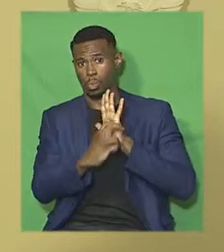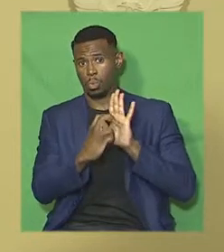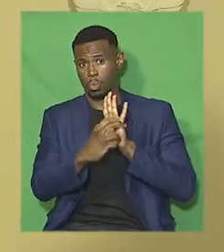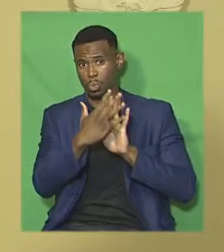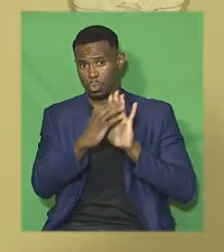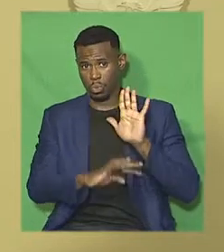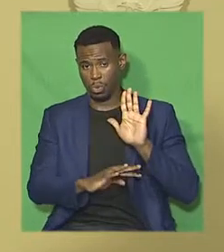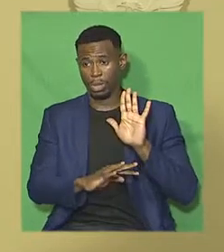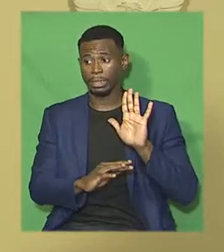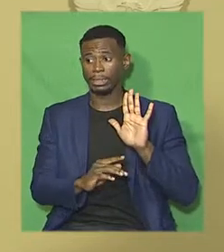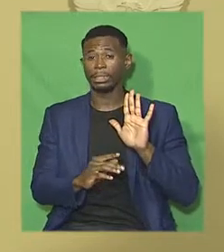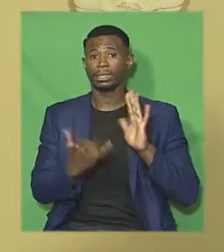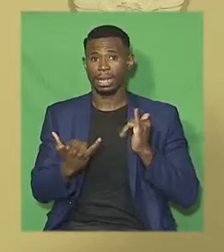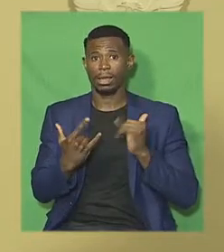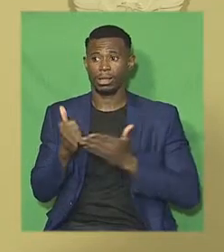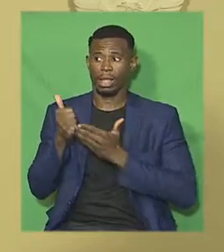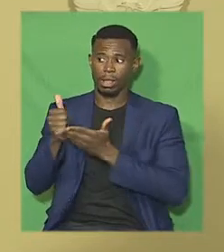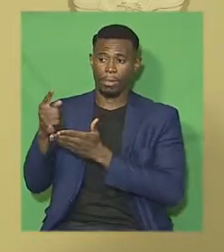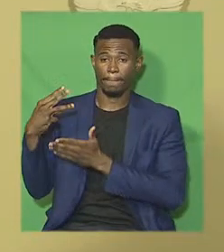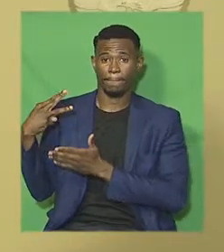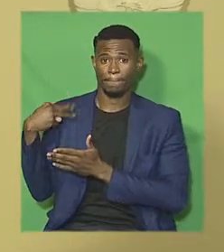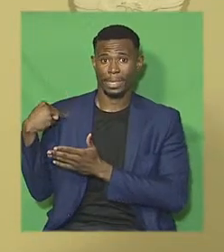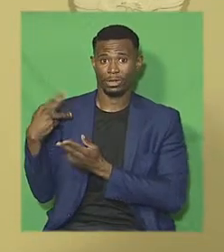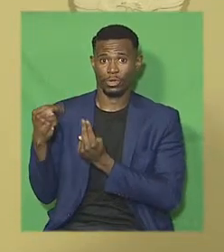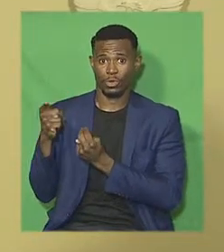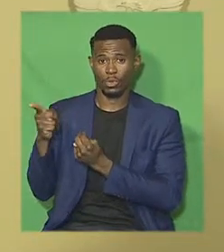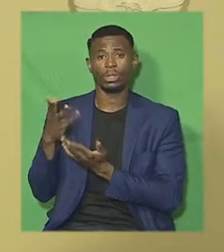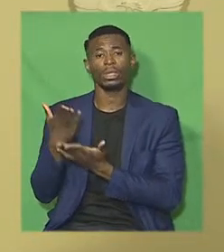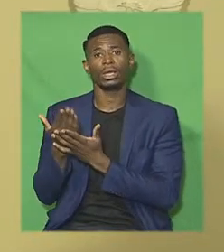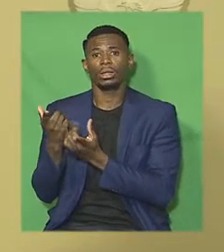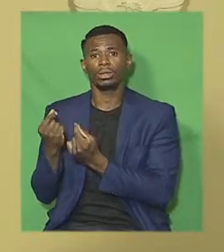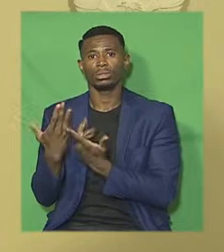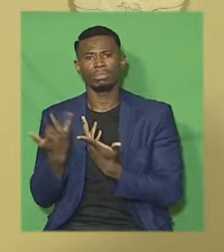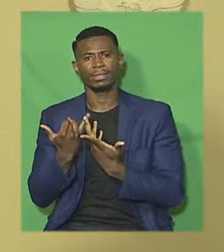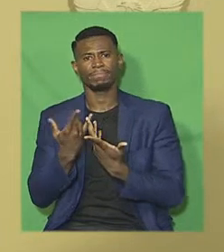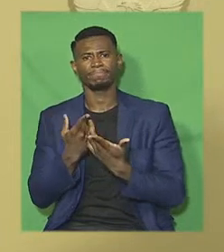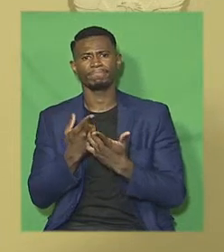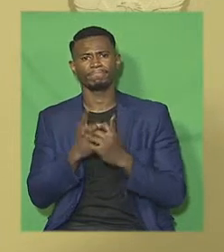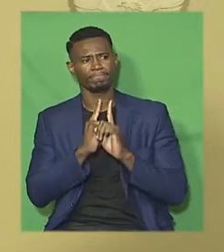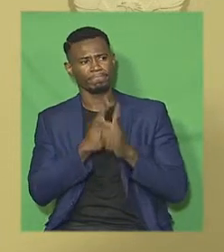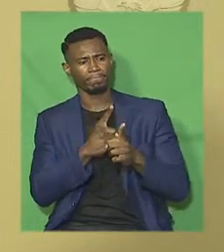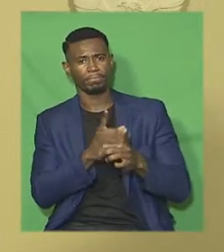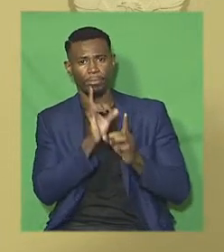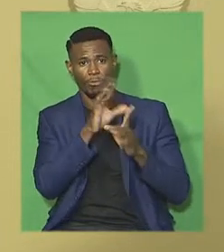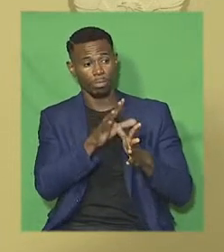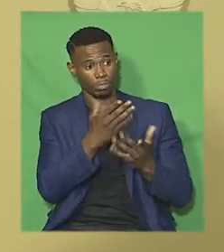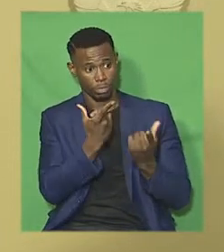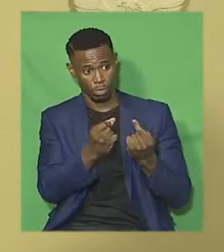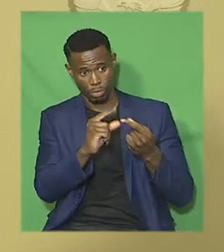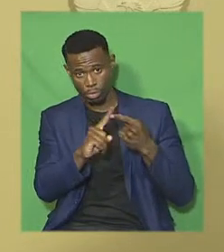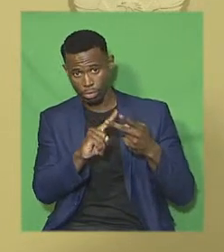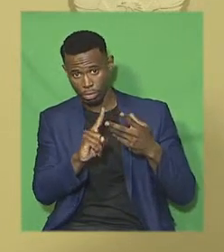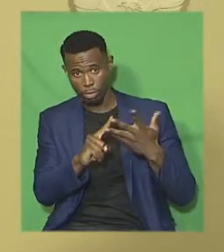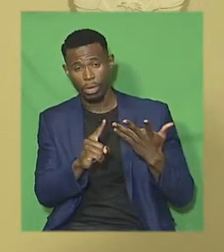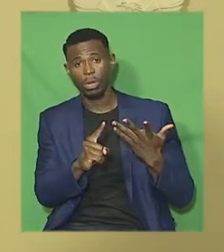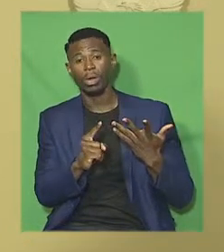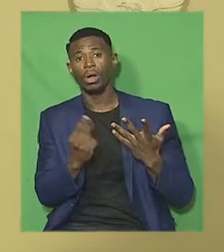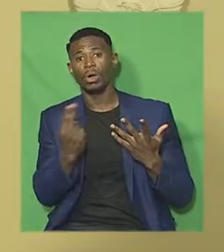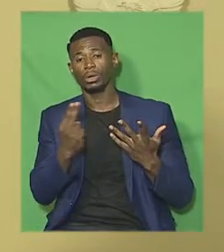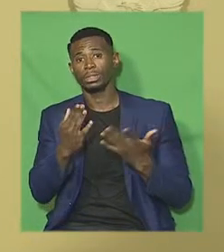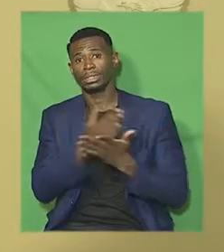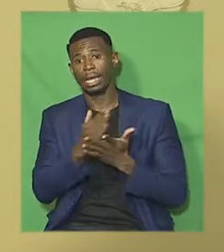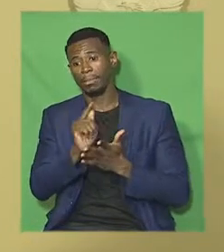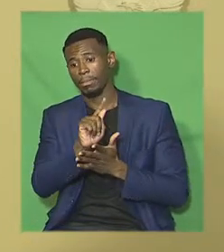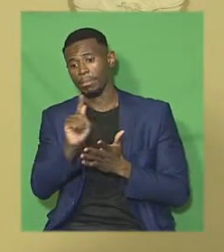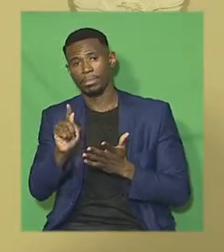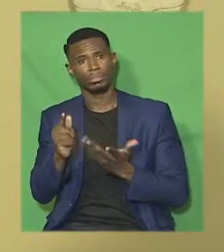issue directions to, among others, exclude critical facilities from load shedding